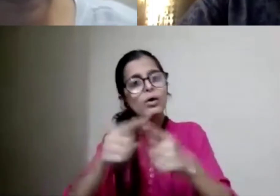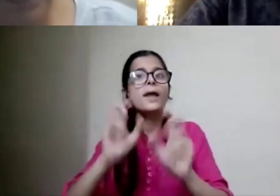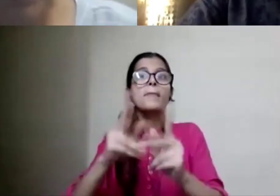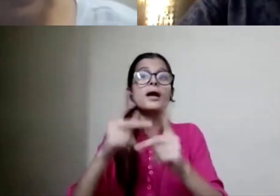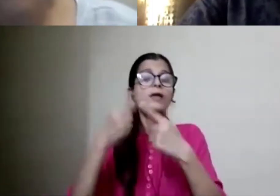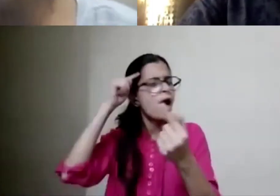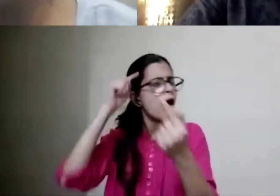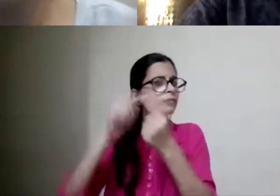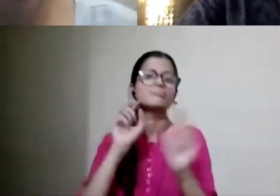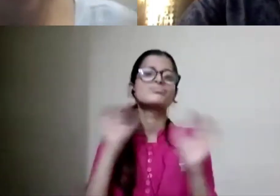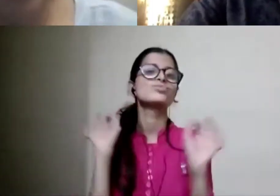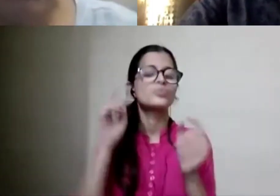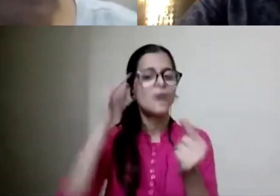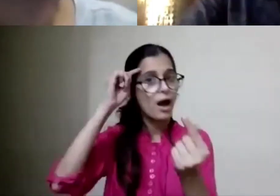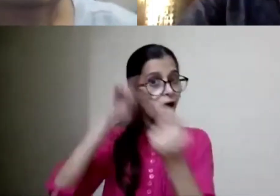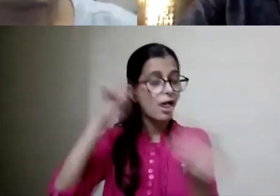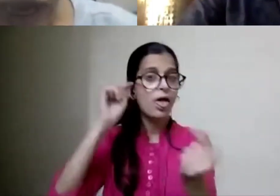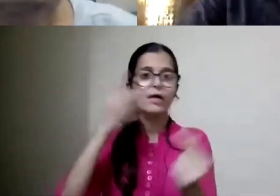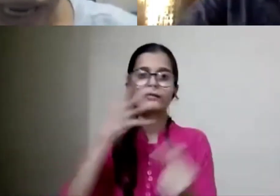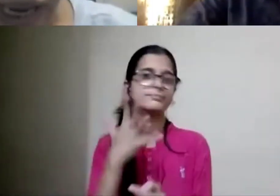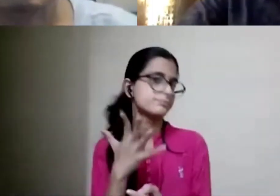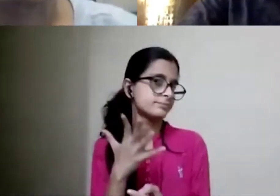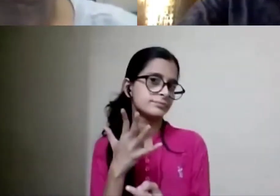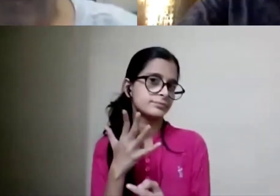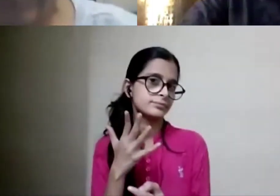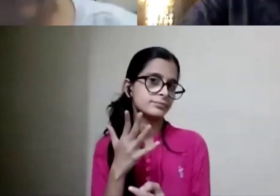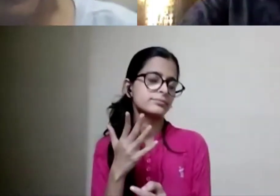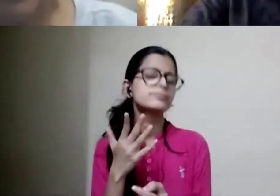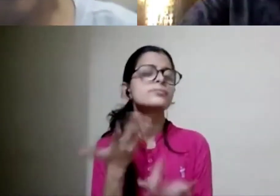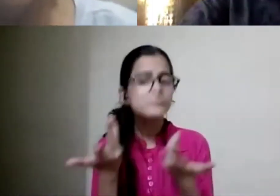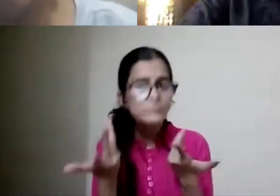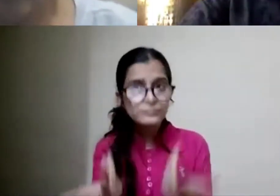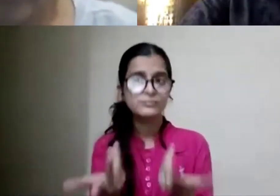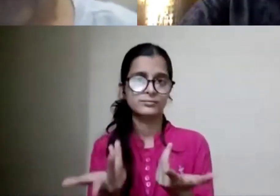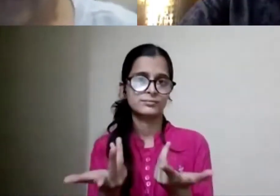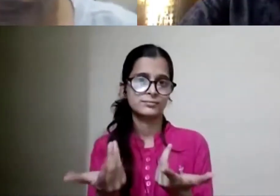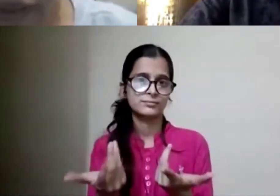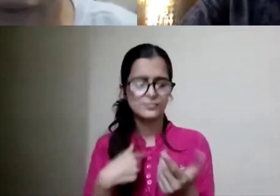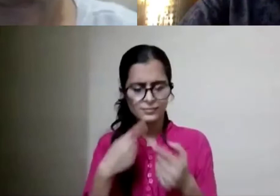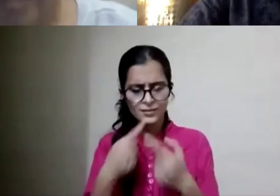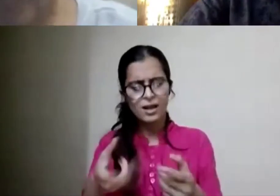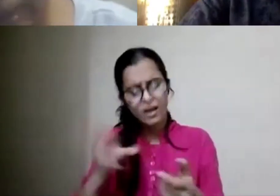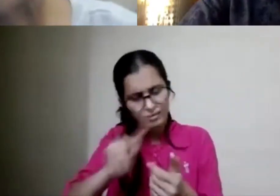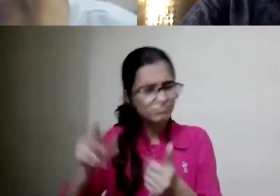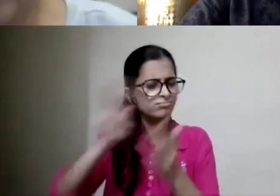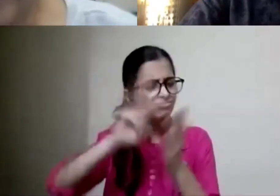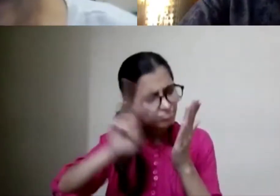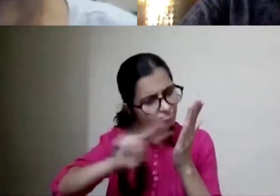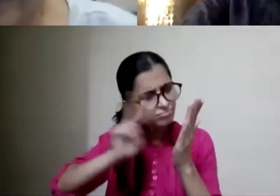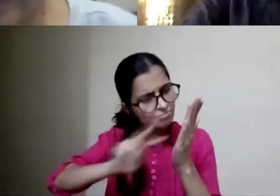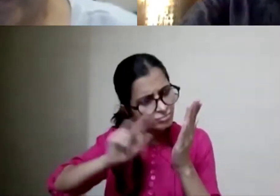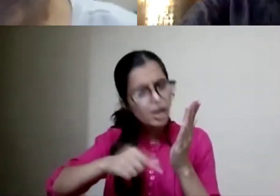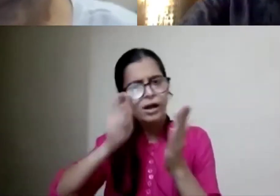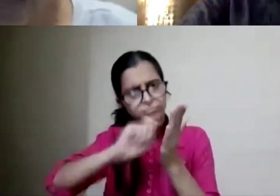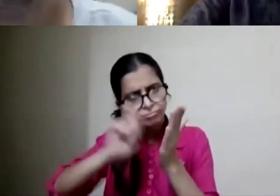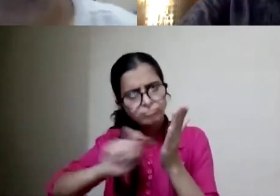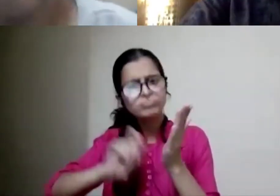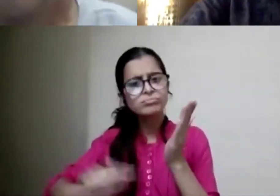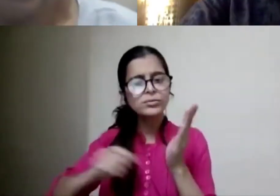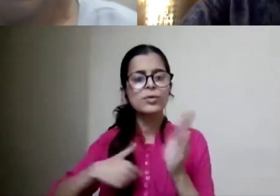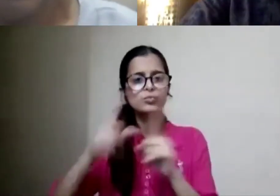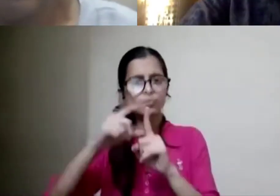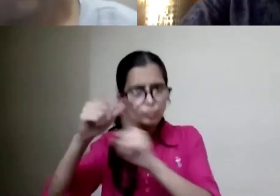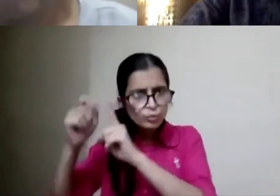came. But I suppose now, I, by some chance, I had to sit and read both of them again for something I was writing. And